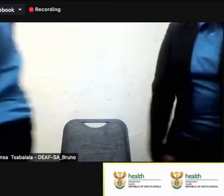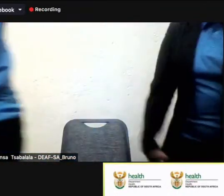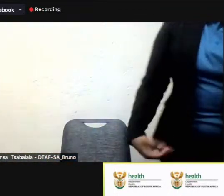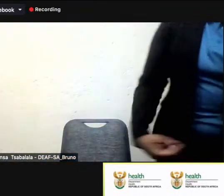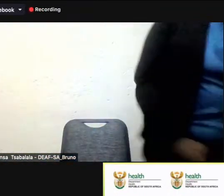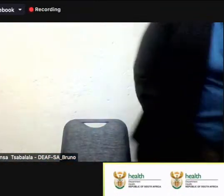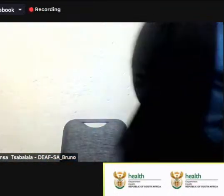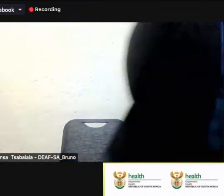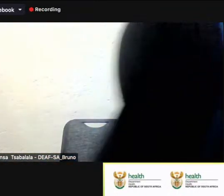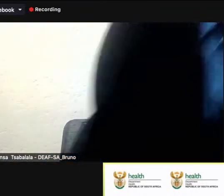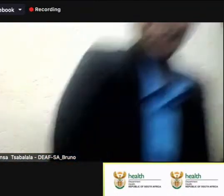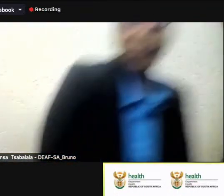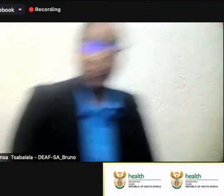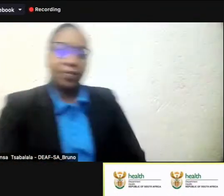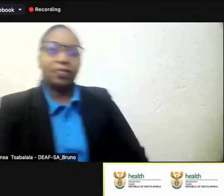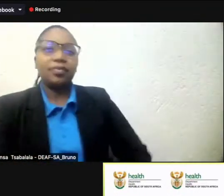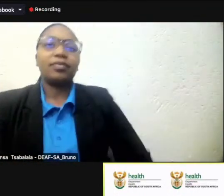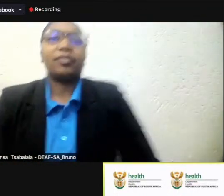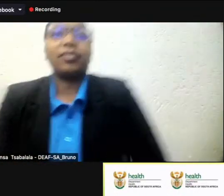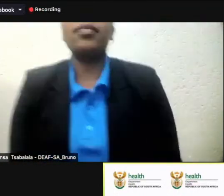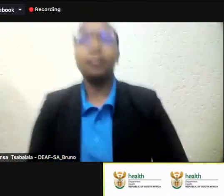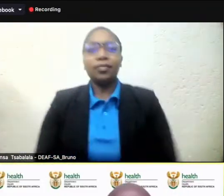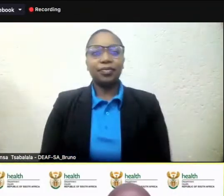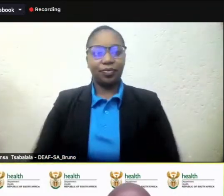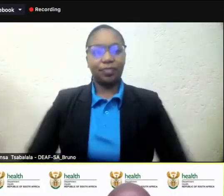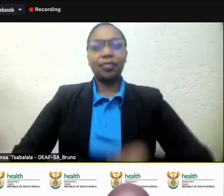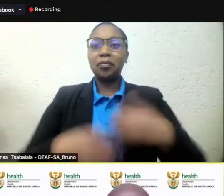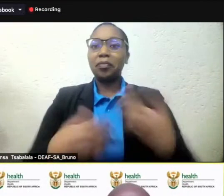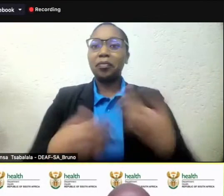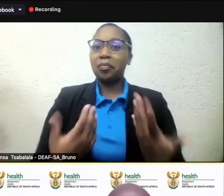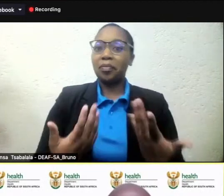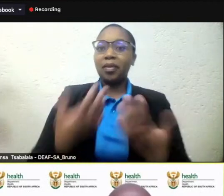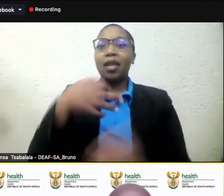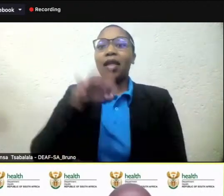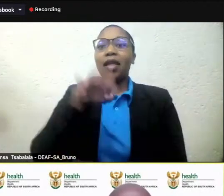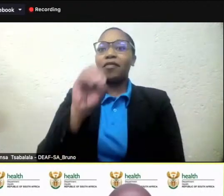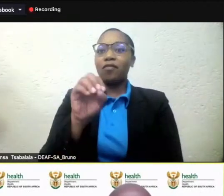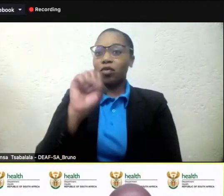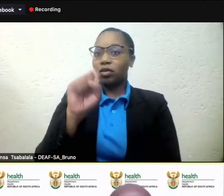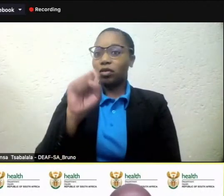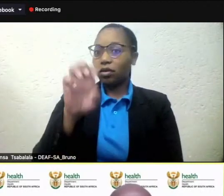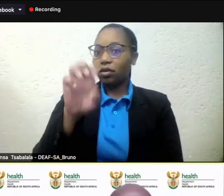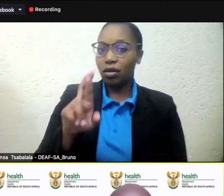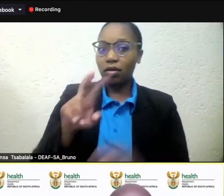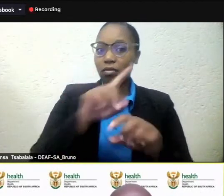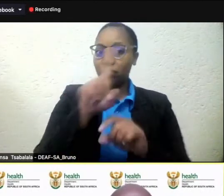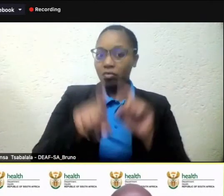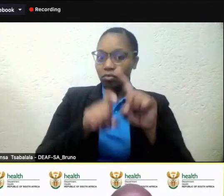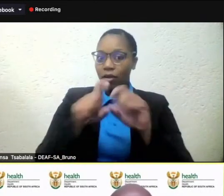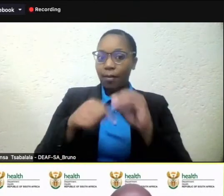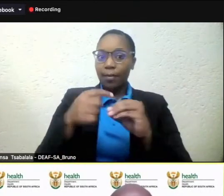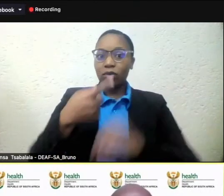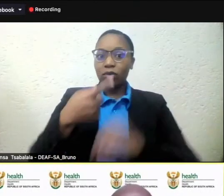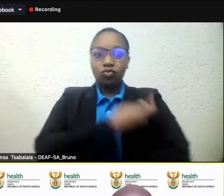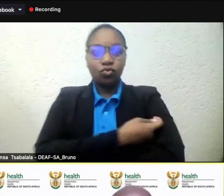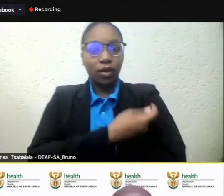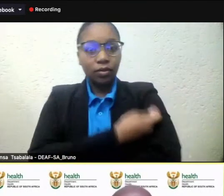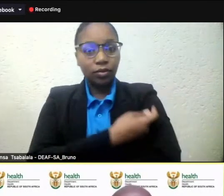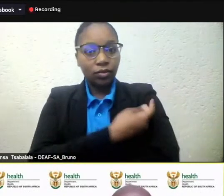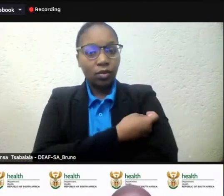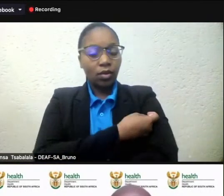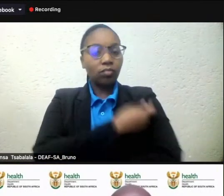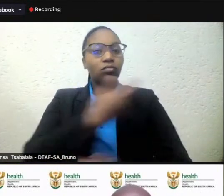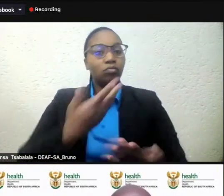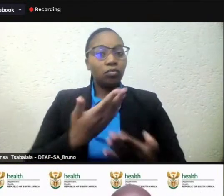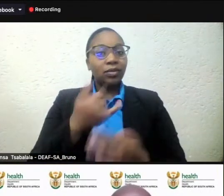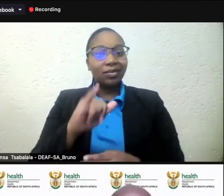in. Foster? The question on vaccine escape, can you still find it? Yes, I